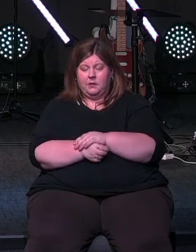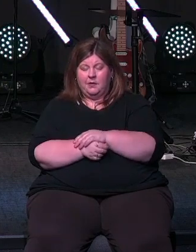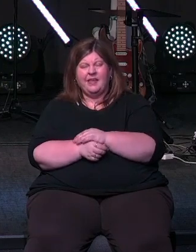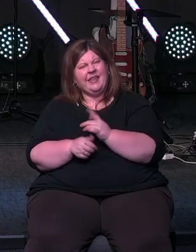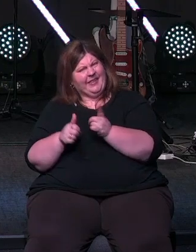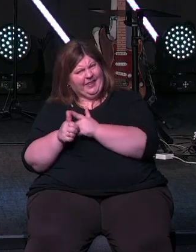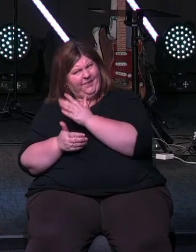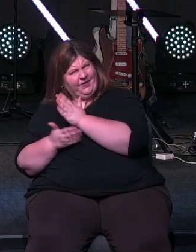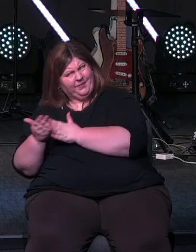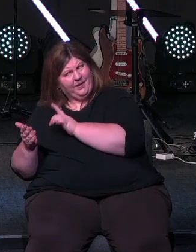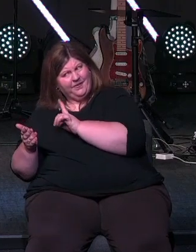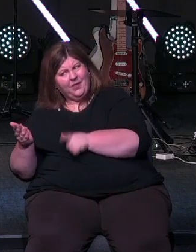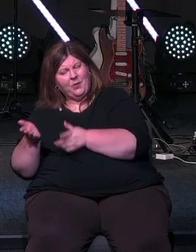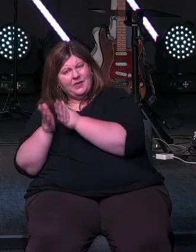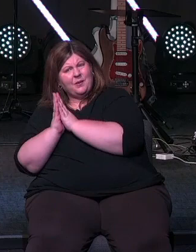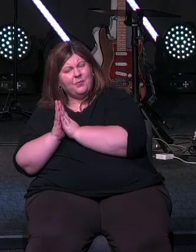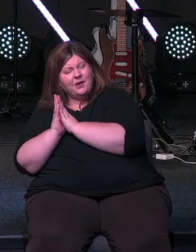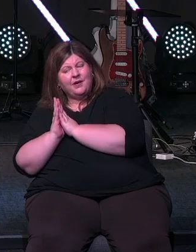Prayer,